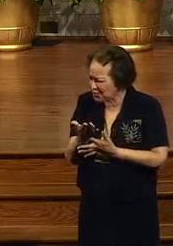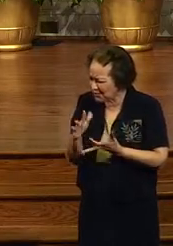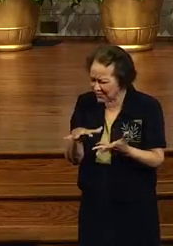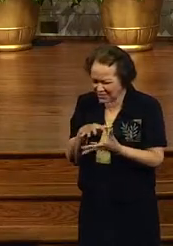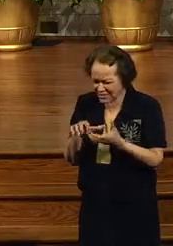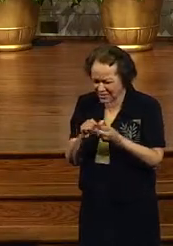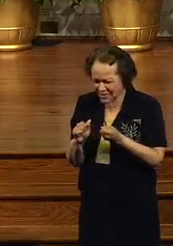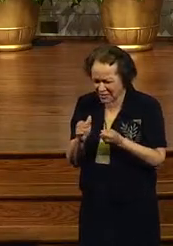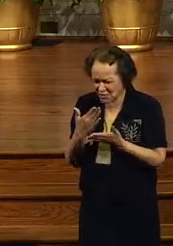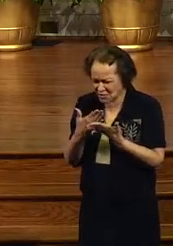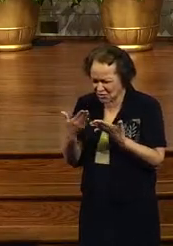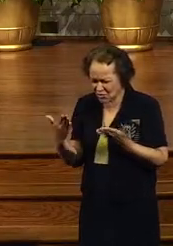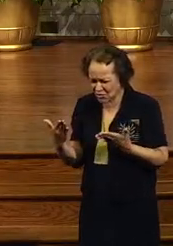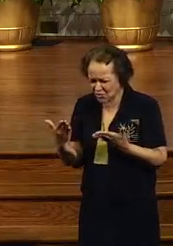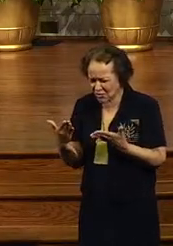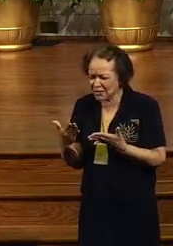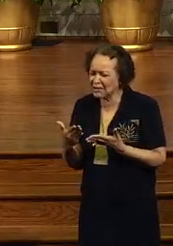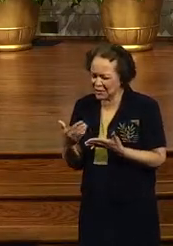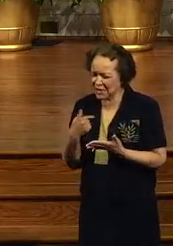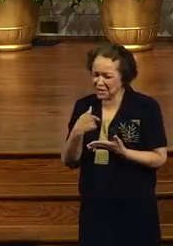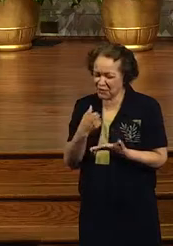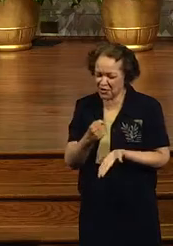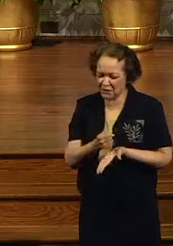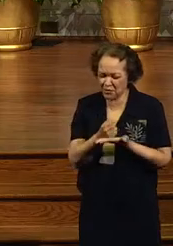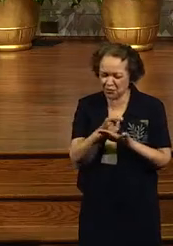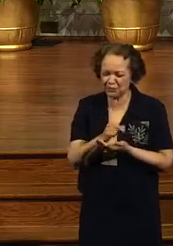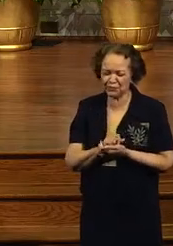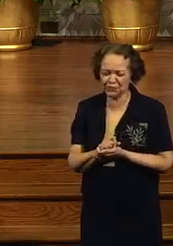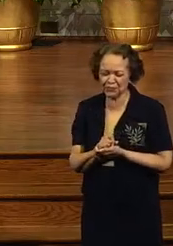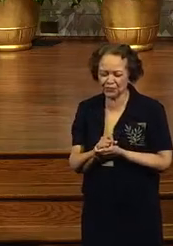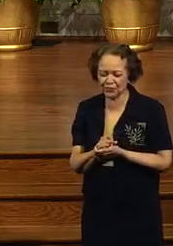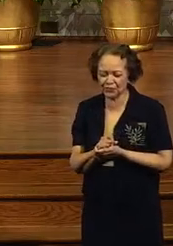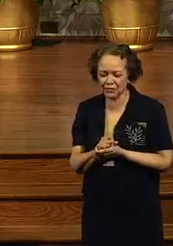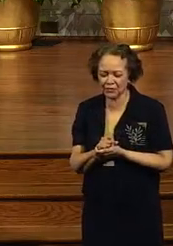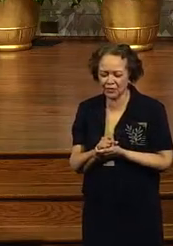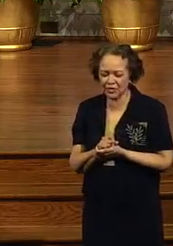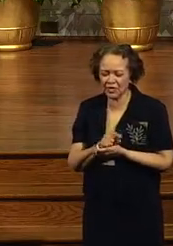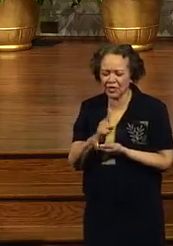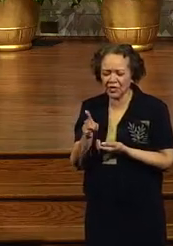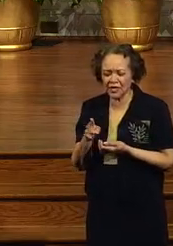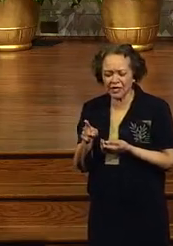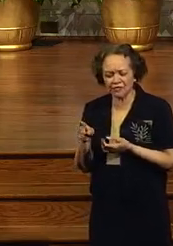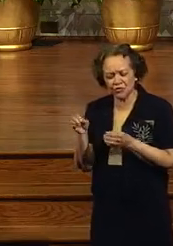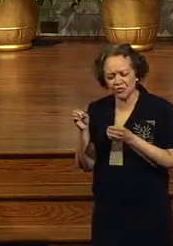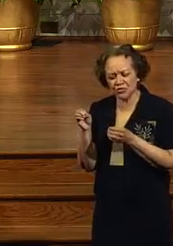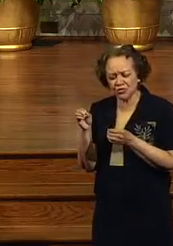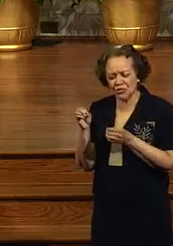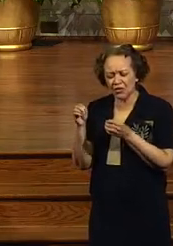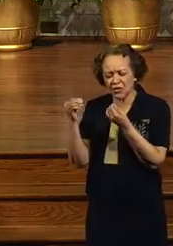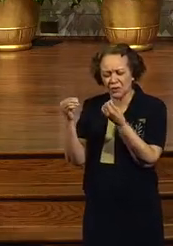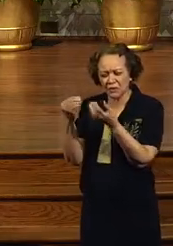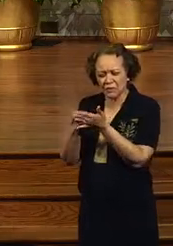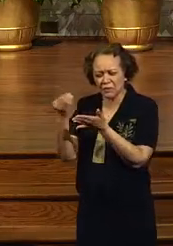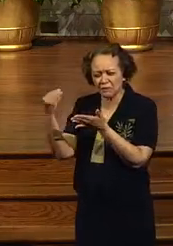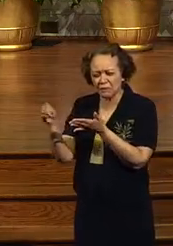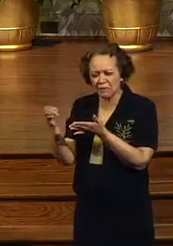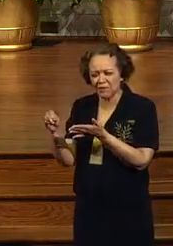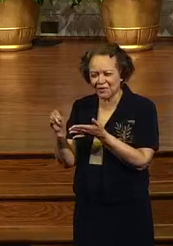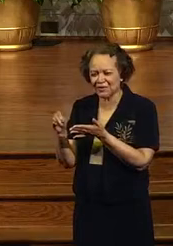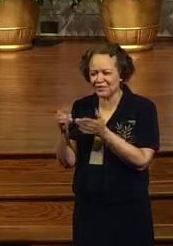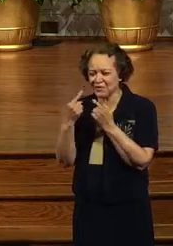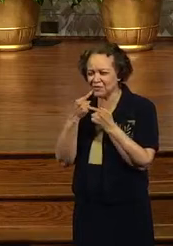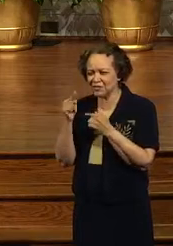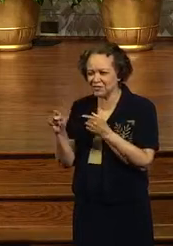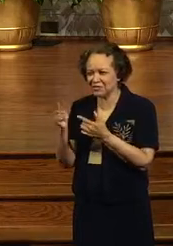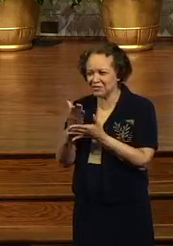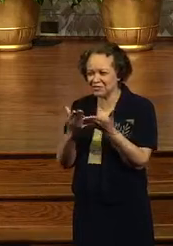good? Let me help you. Have you ever ordered something online that was